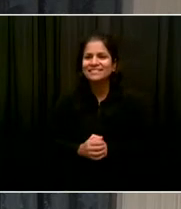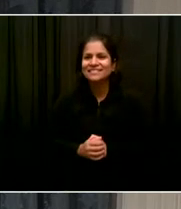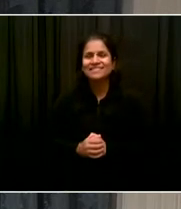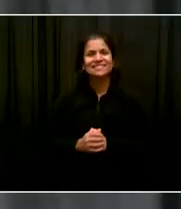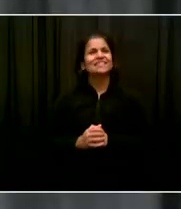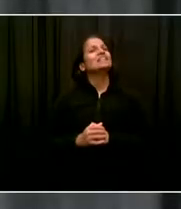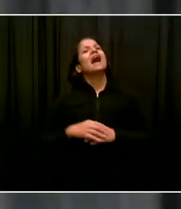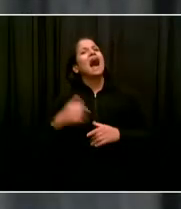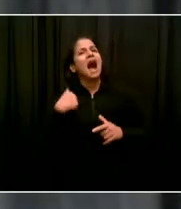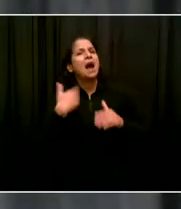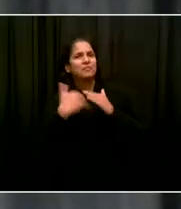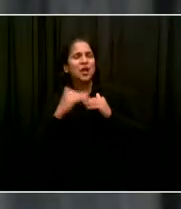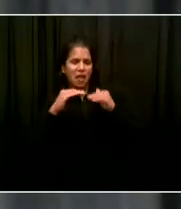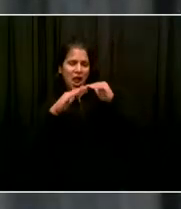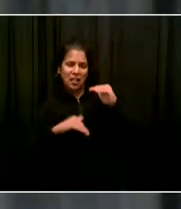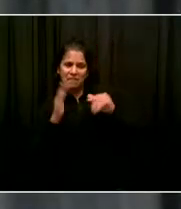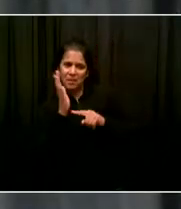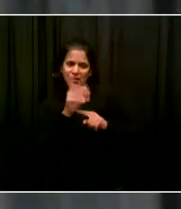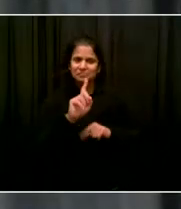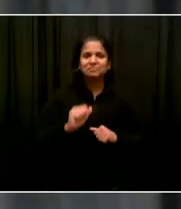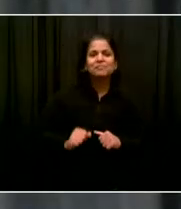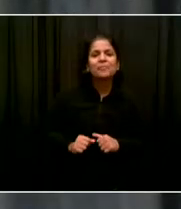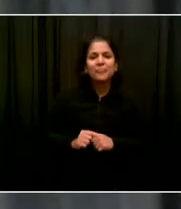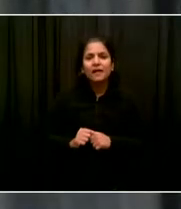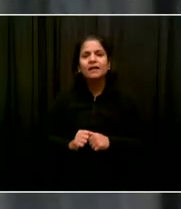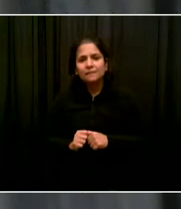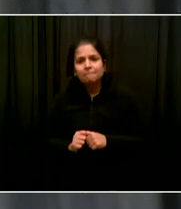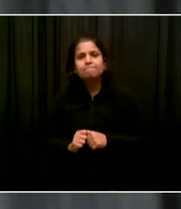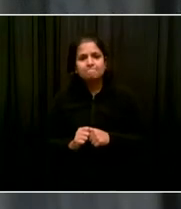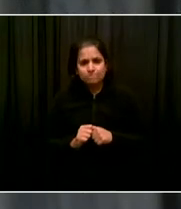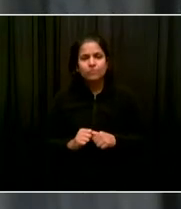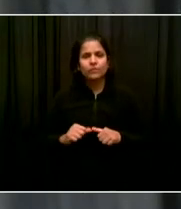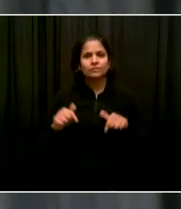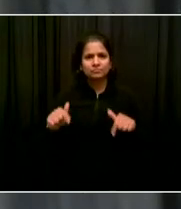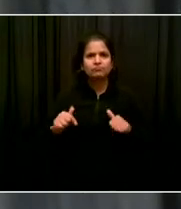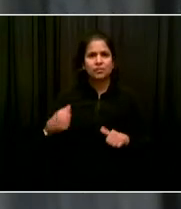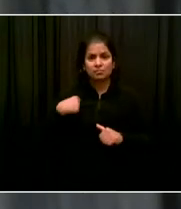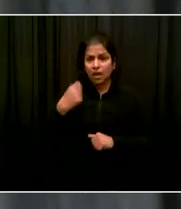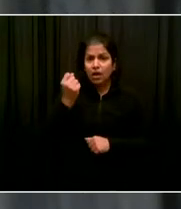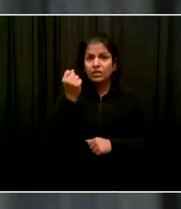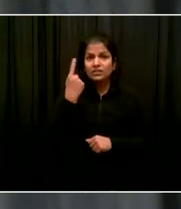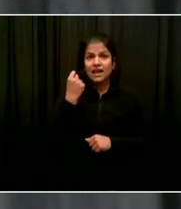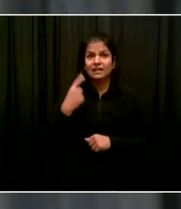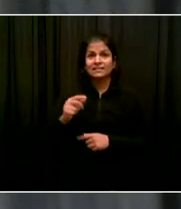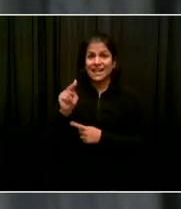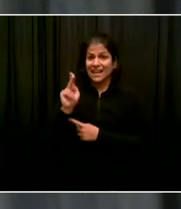Let's understand, the Knicks, this is my team. Willis Reed,